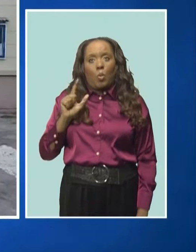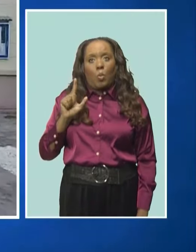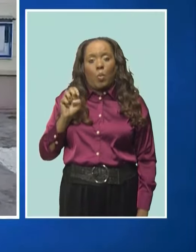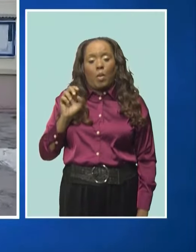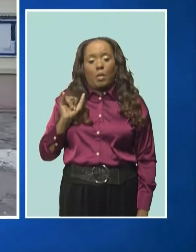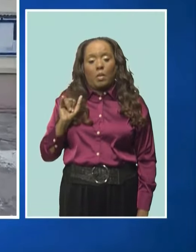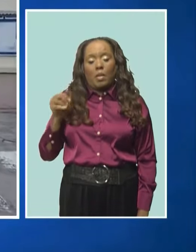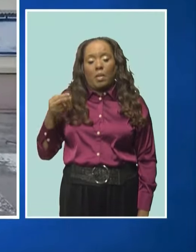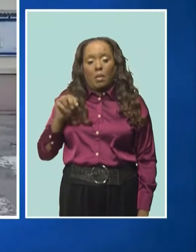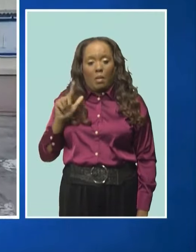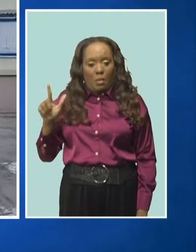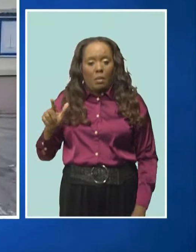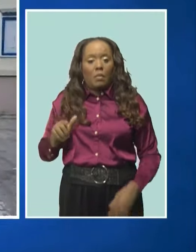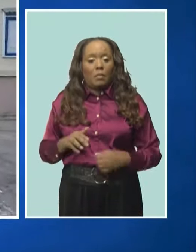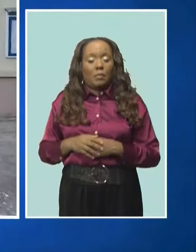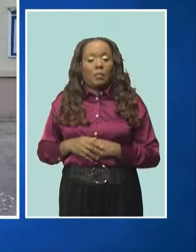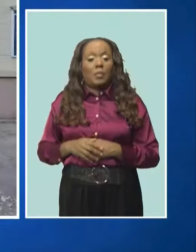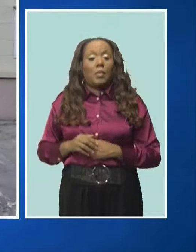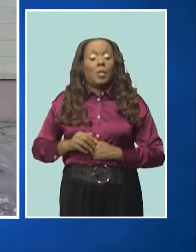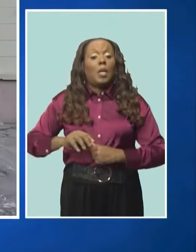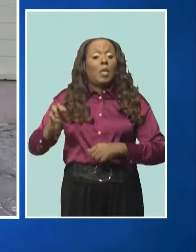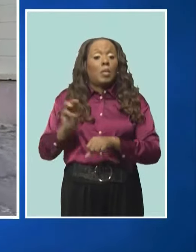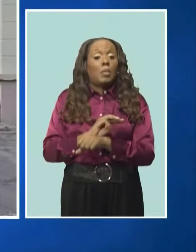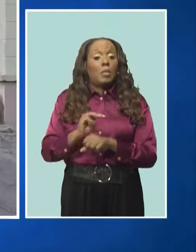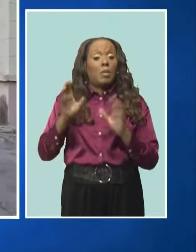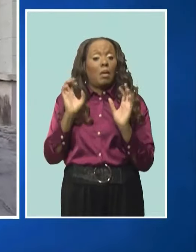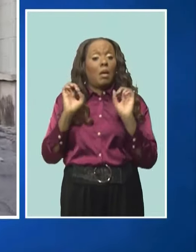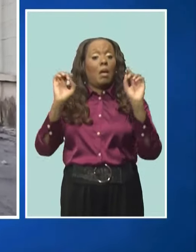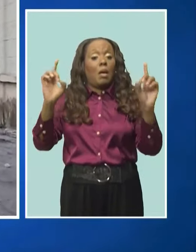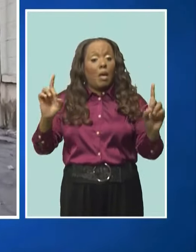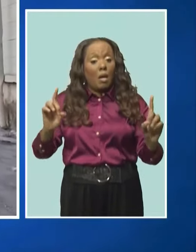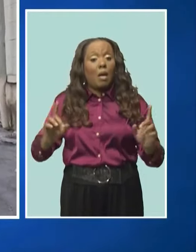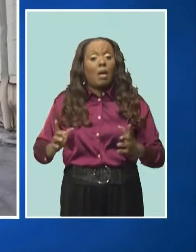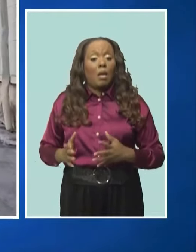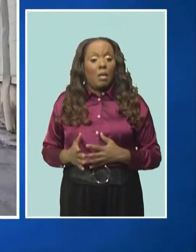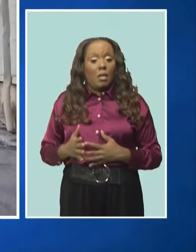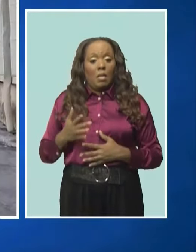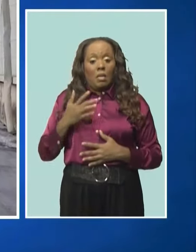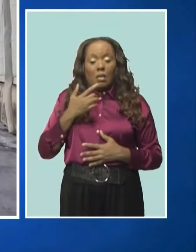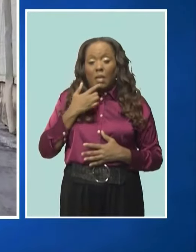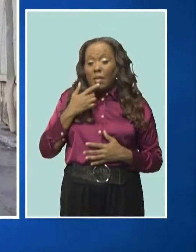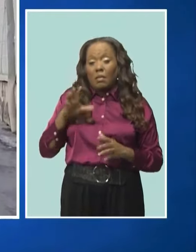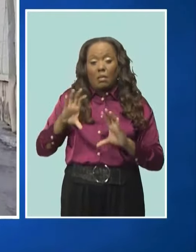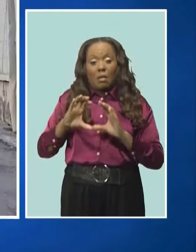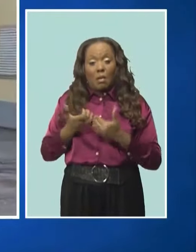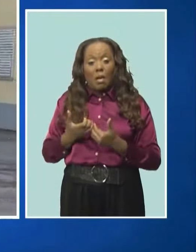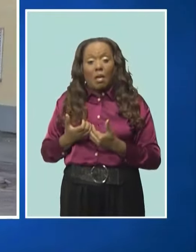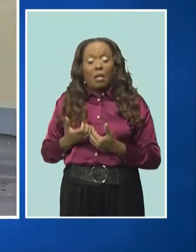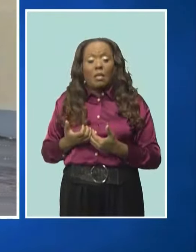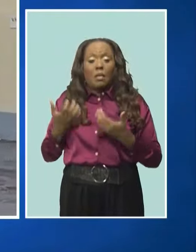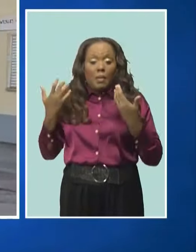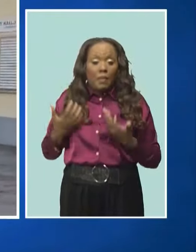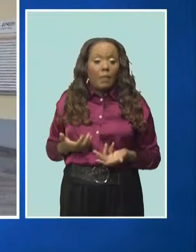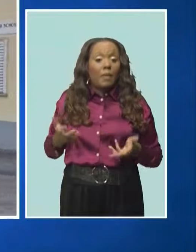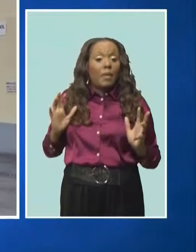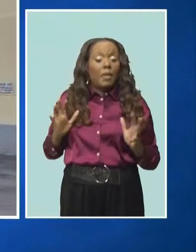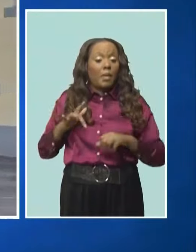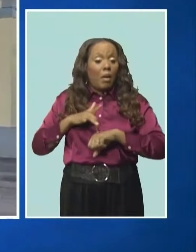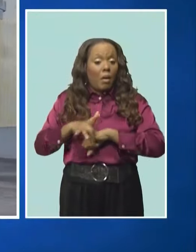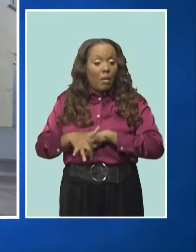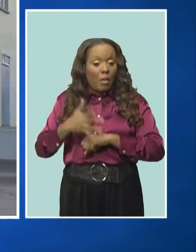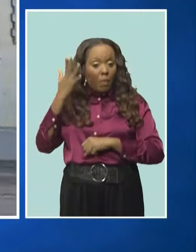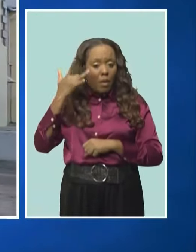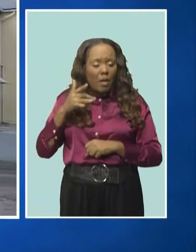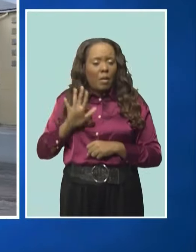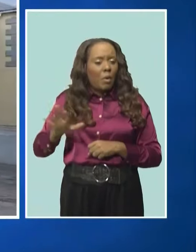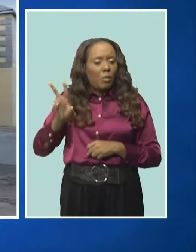a statement issued by the Ministry of Education, Technological and Vocational Training that classes at the school had ended early after at